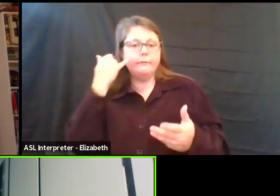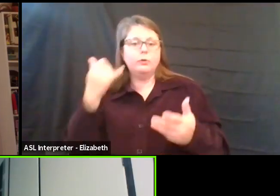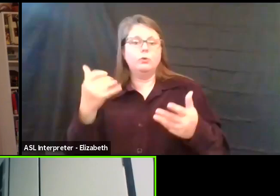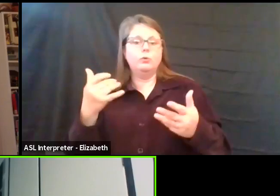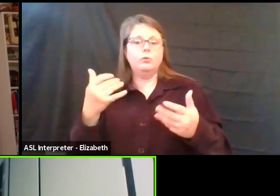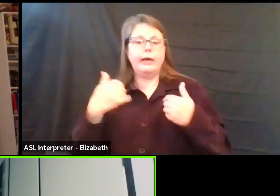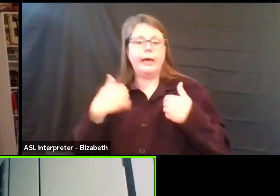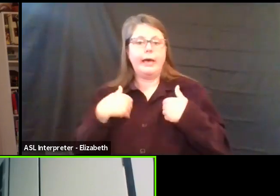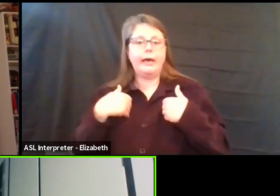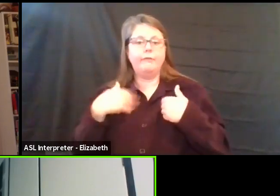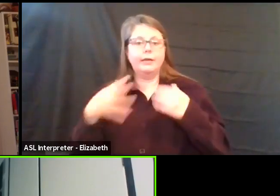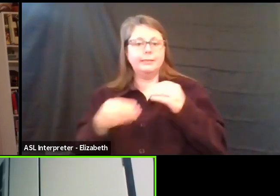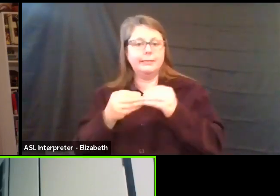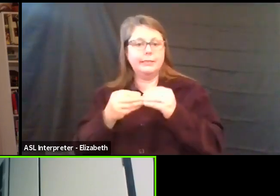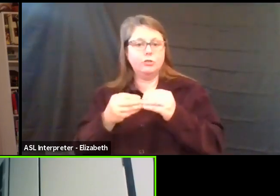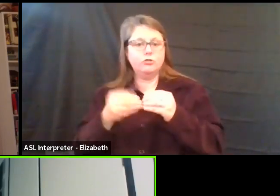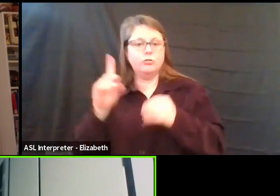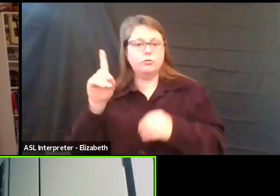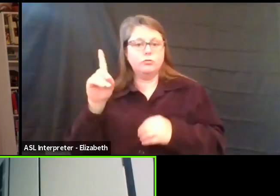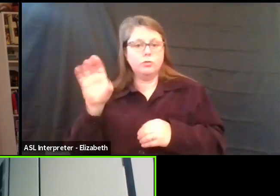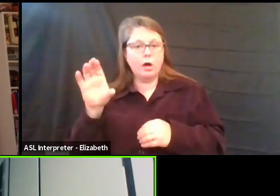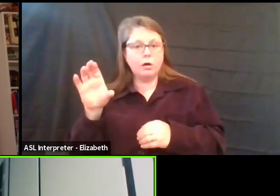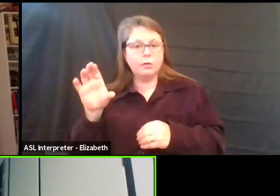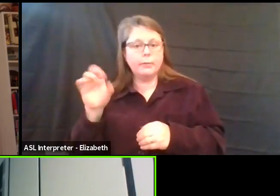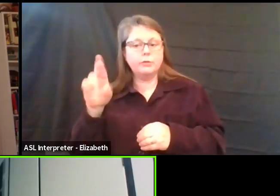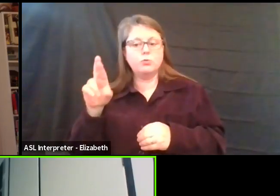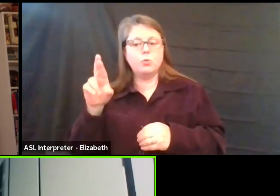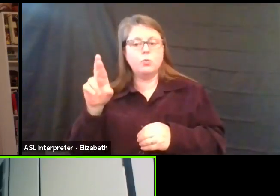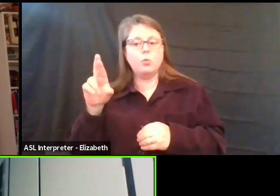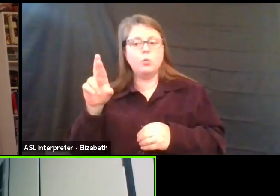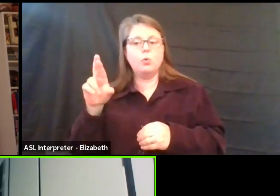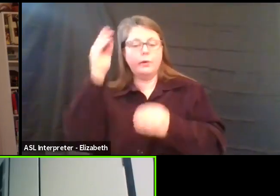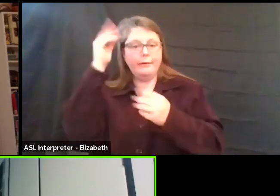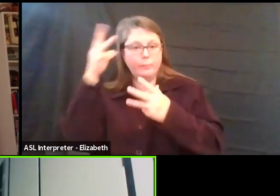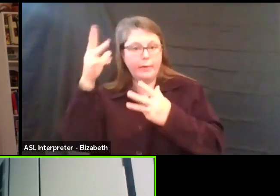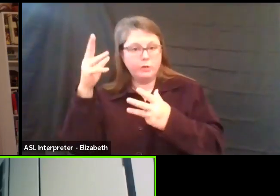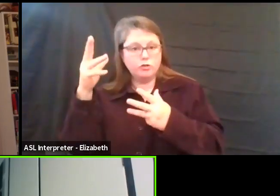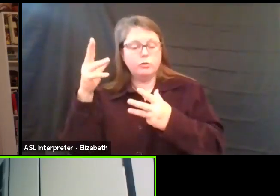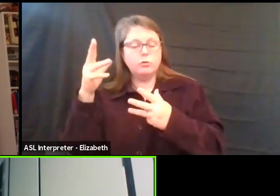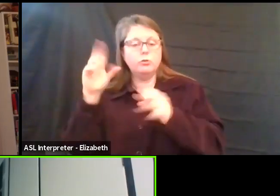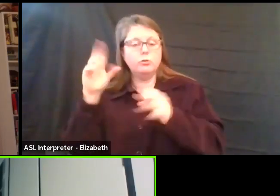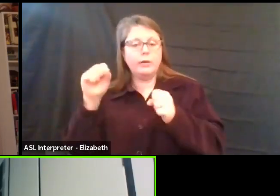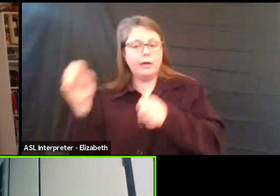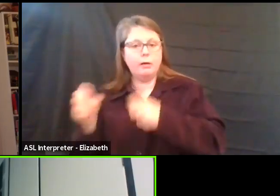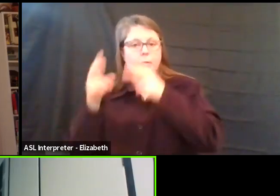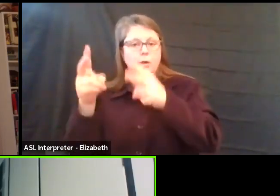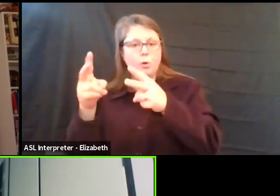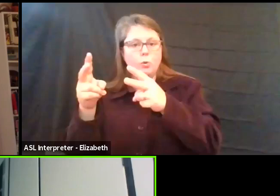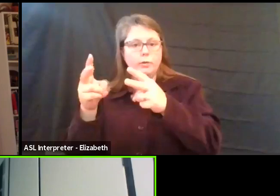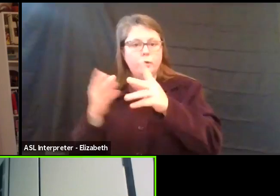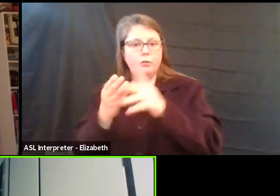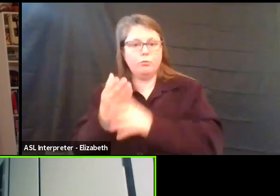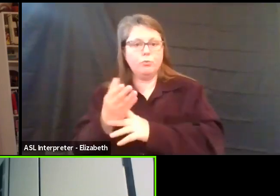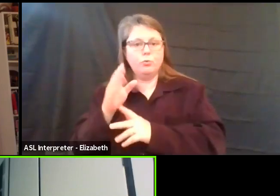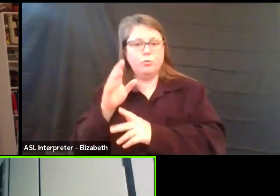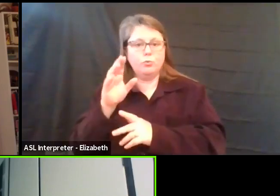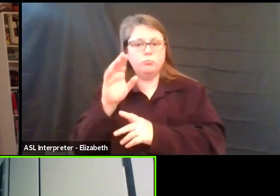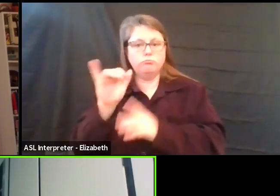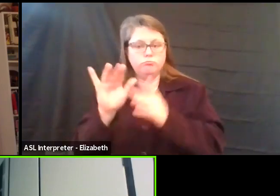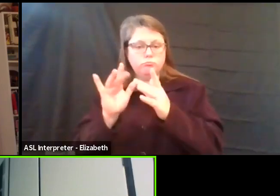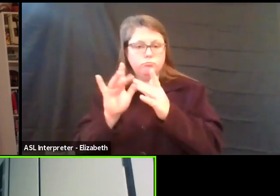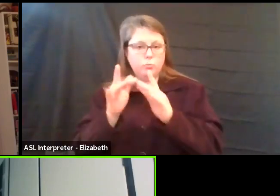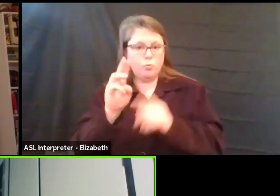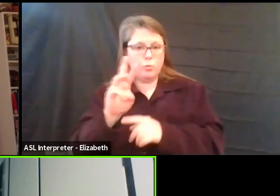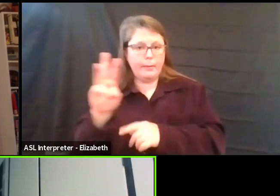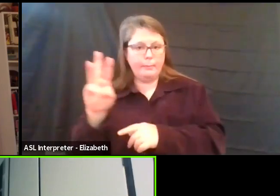information that needs to be uploaded to your account, you can do it directly through that. There is also a FEMA mobile